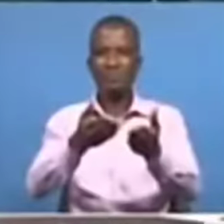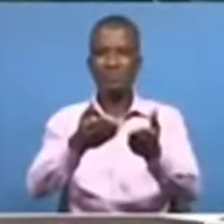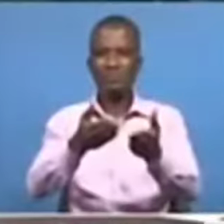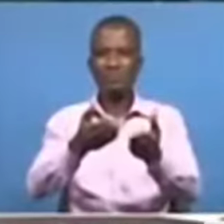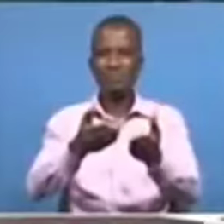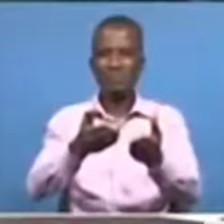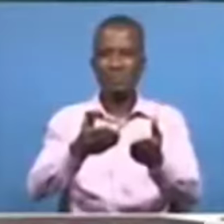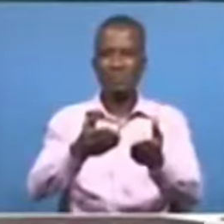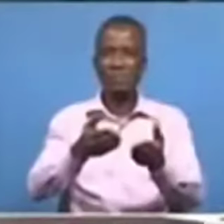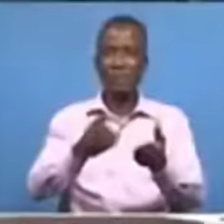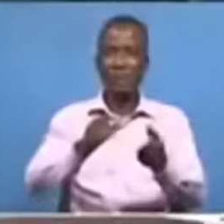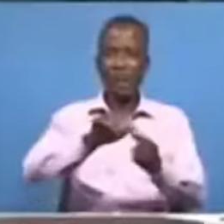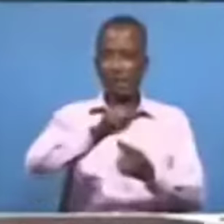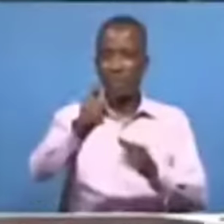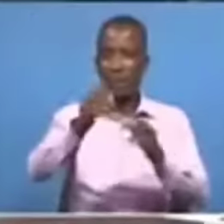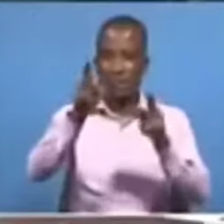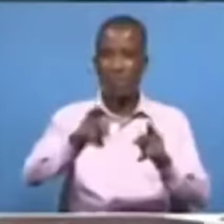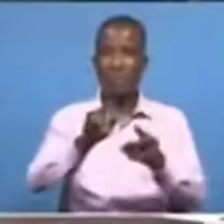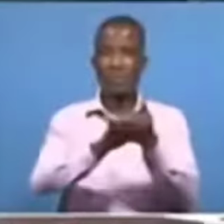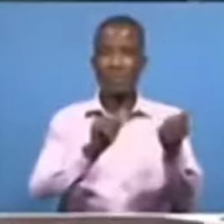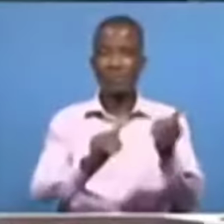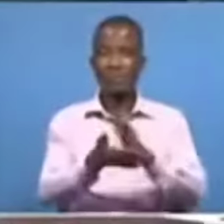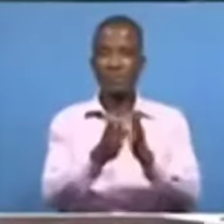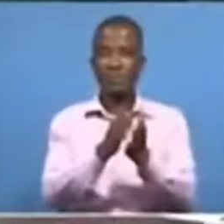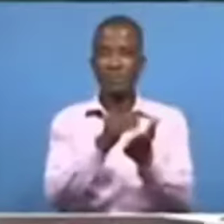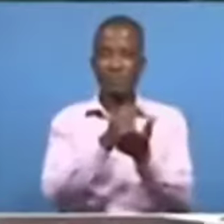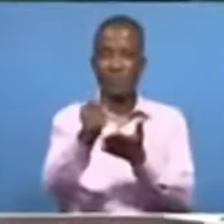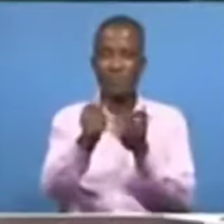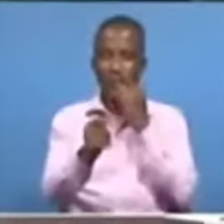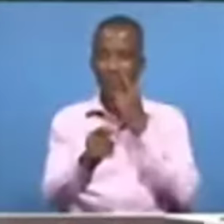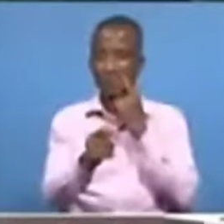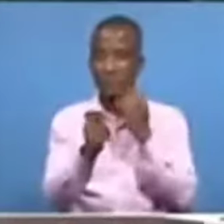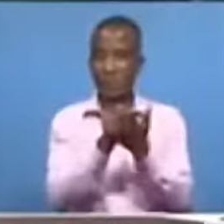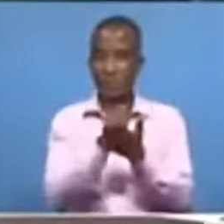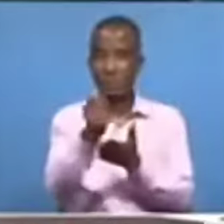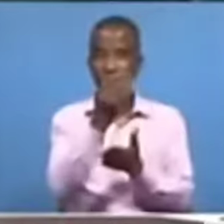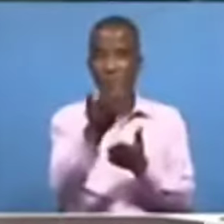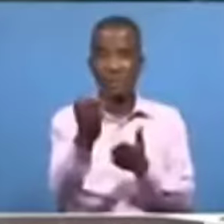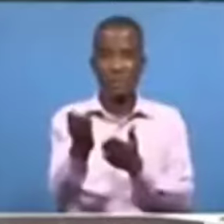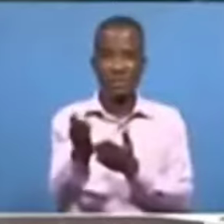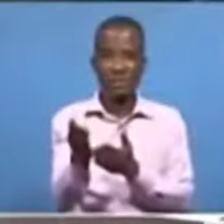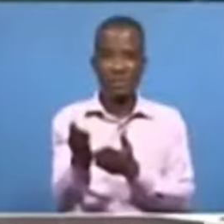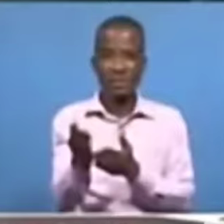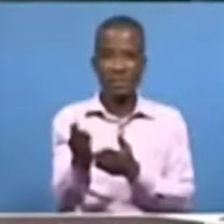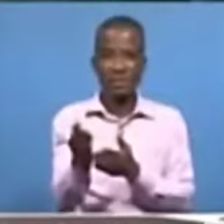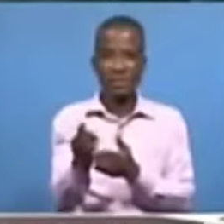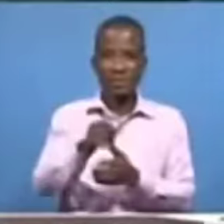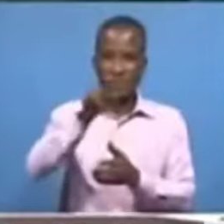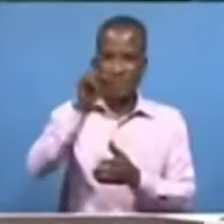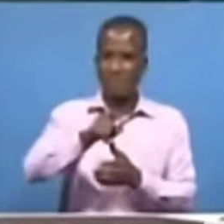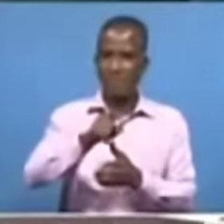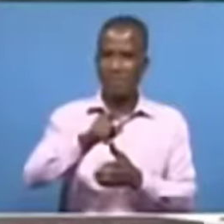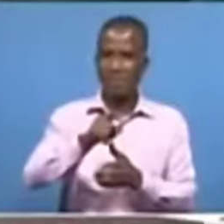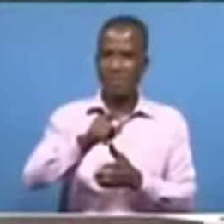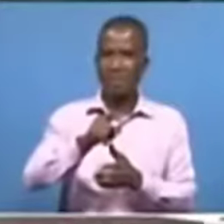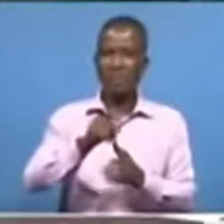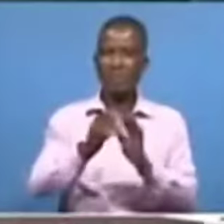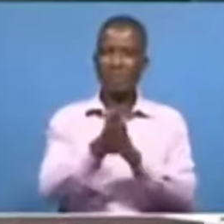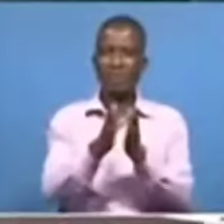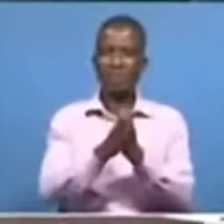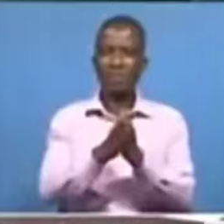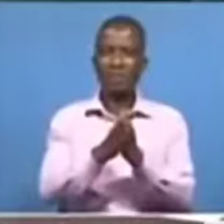makes another person to believe a thing to be true, then the truthfulness of that thing must be conclusively presumed against